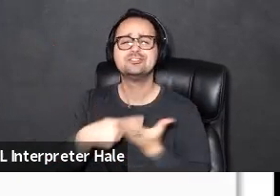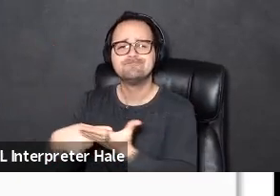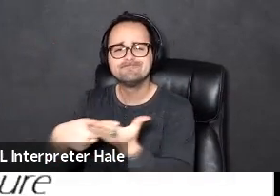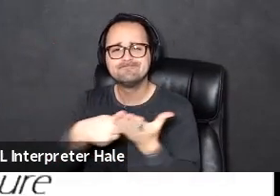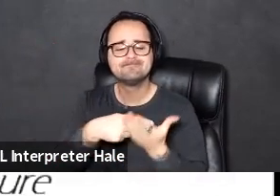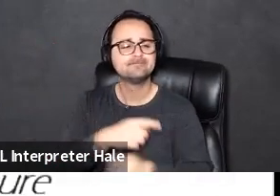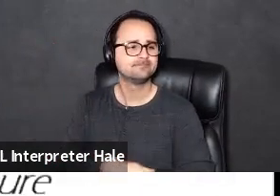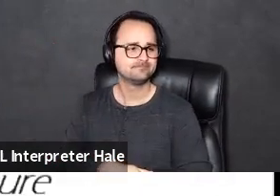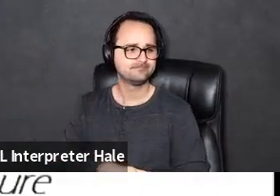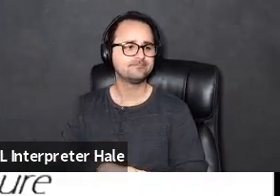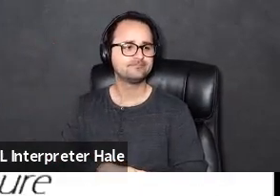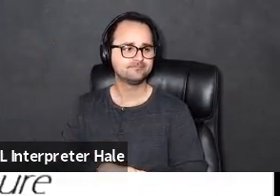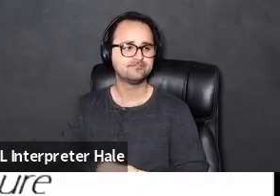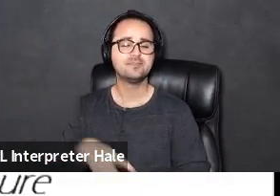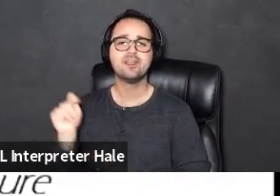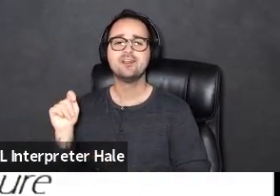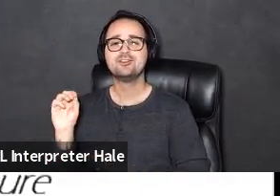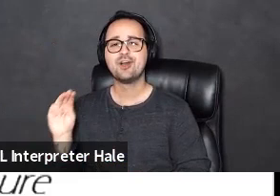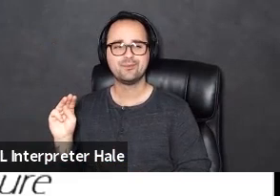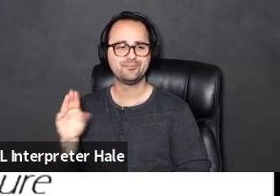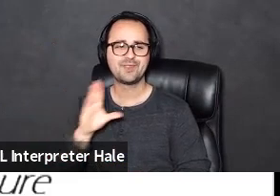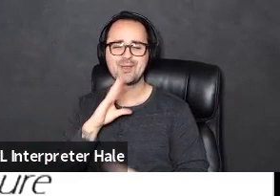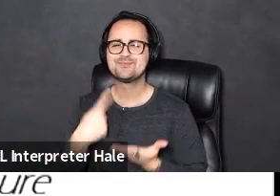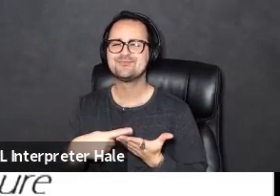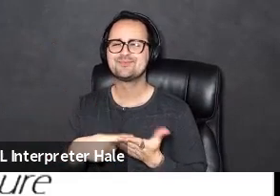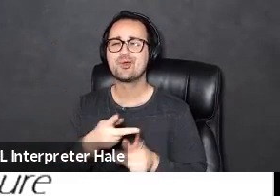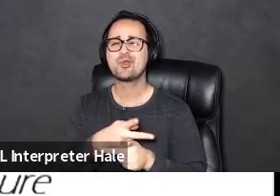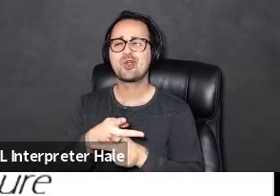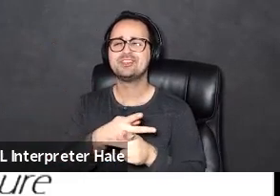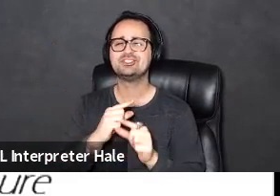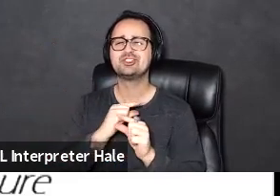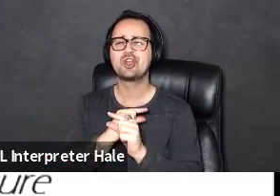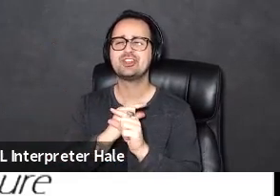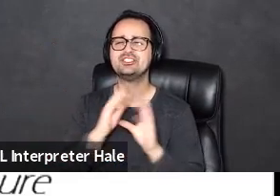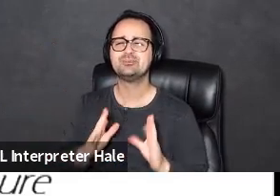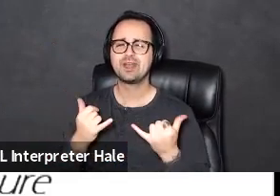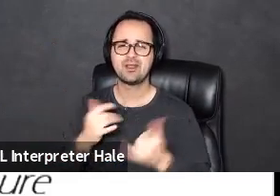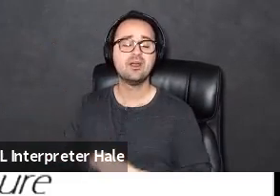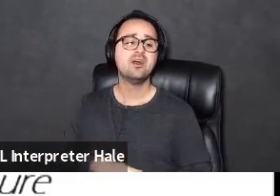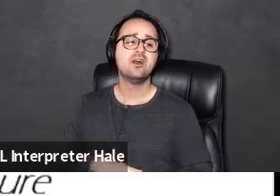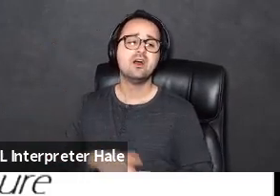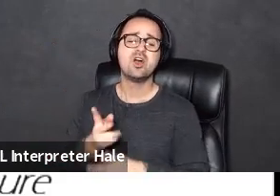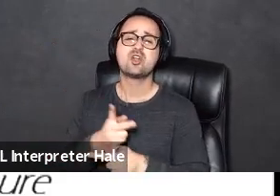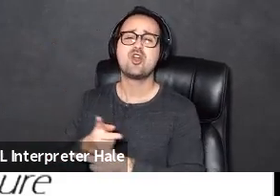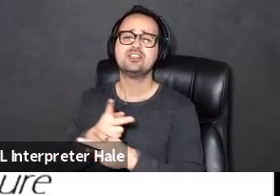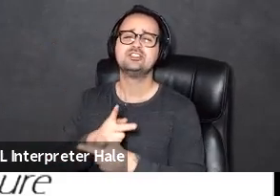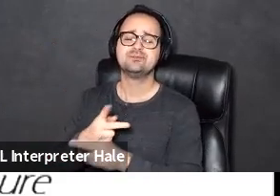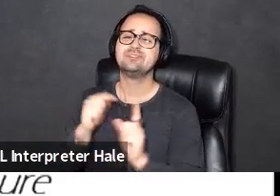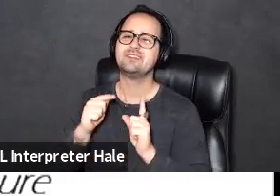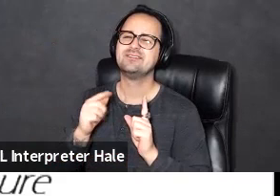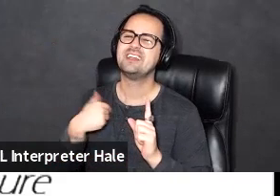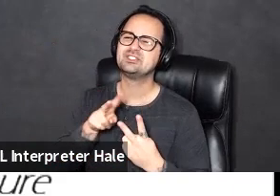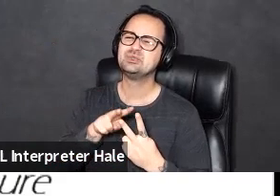Absolutely. And I'm going to talk about guardianship real quick here on this. you know, and guardianship is really